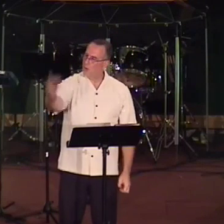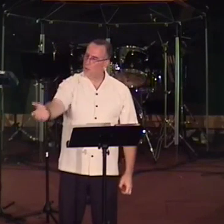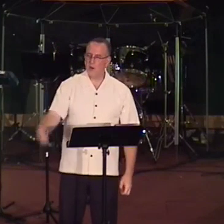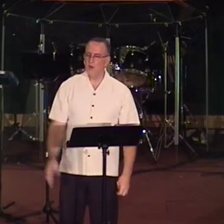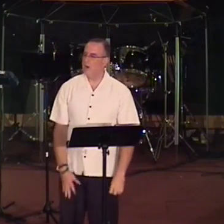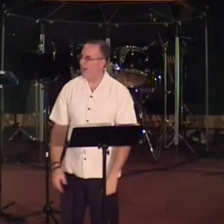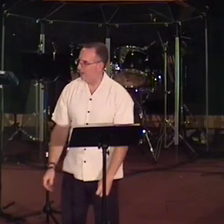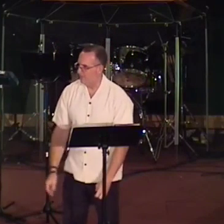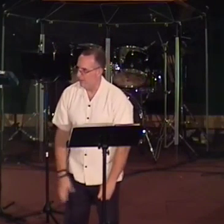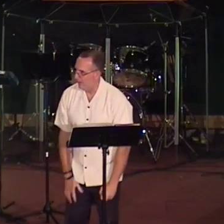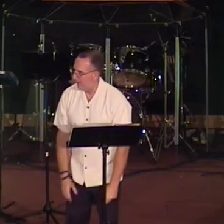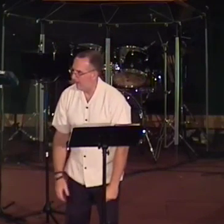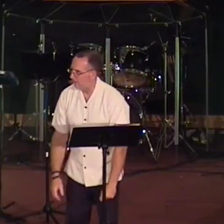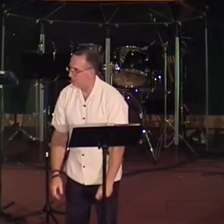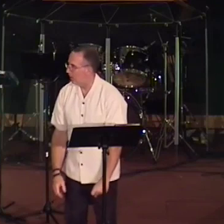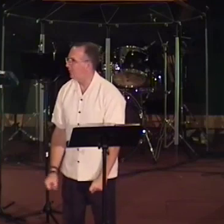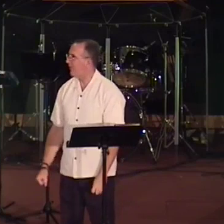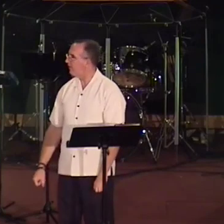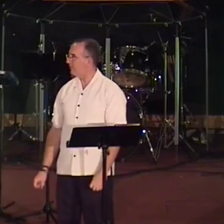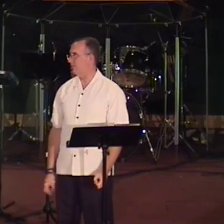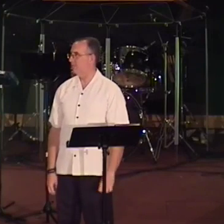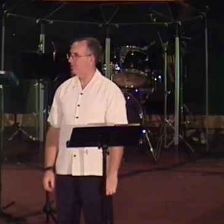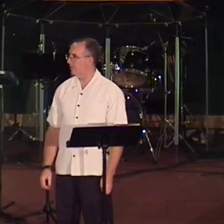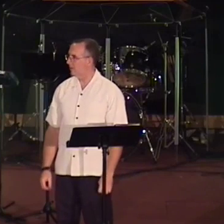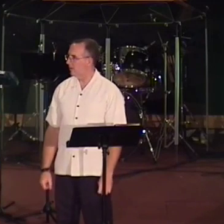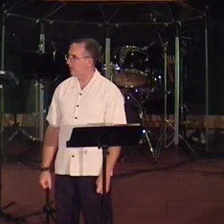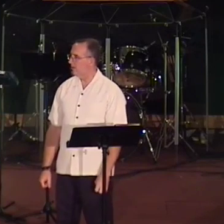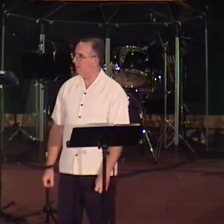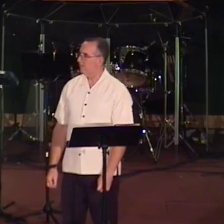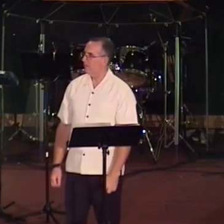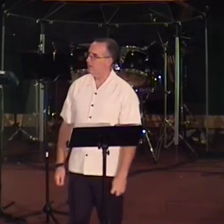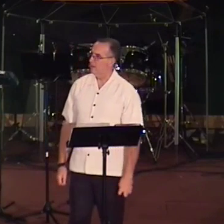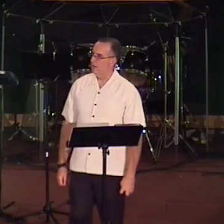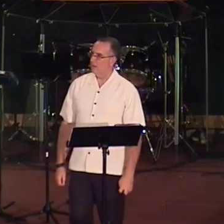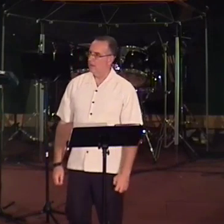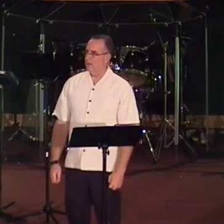I don't know where you're at in that process,